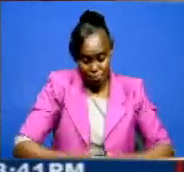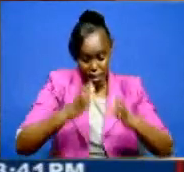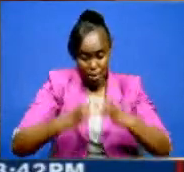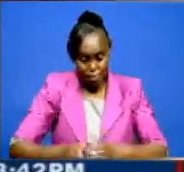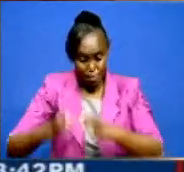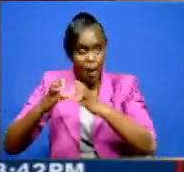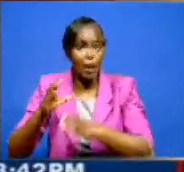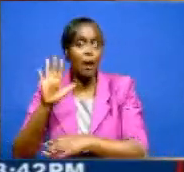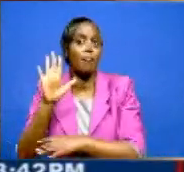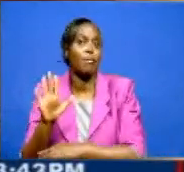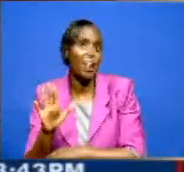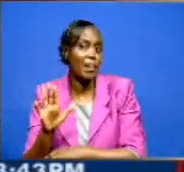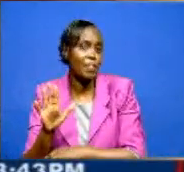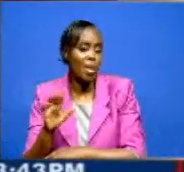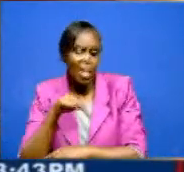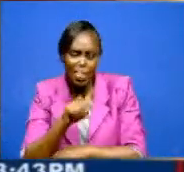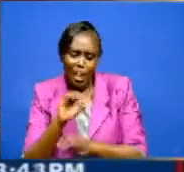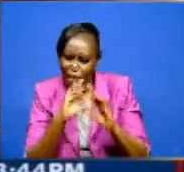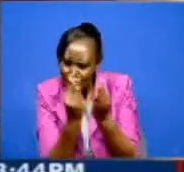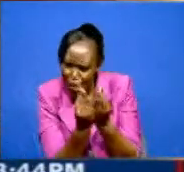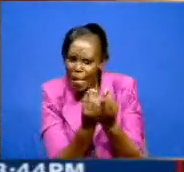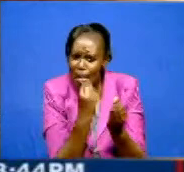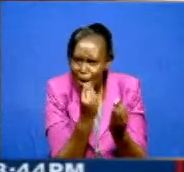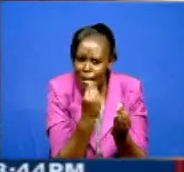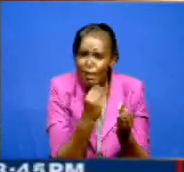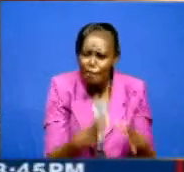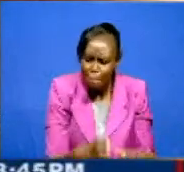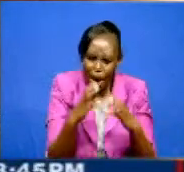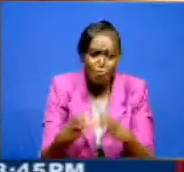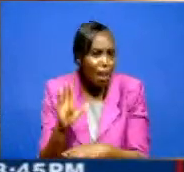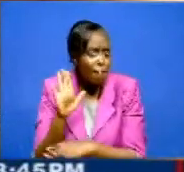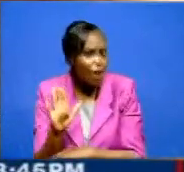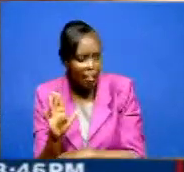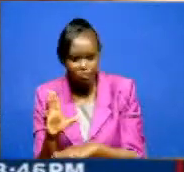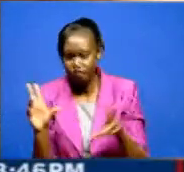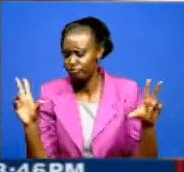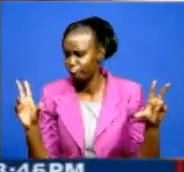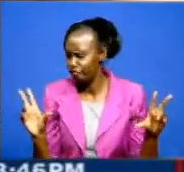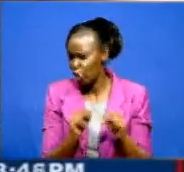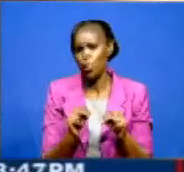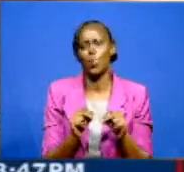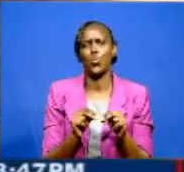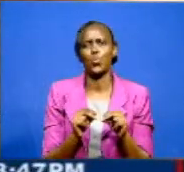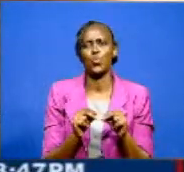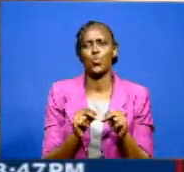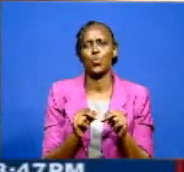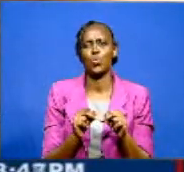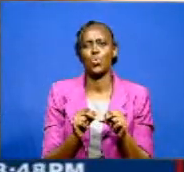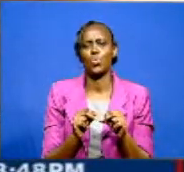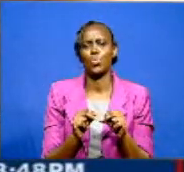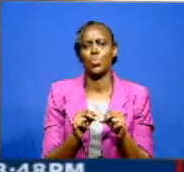they going to eat 5 bags of mung bean? No. So that's the thing of subsistence